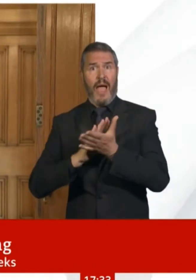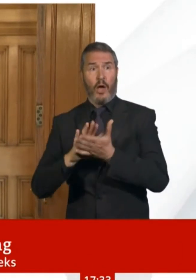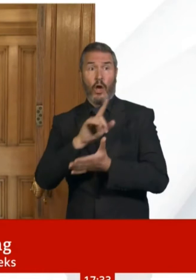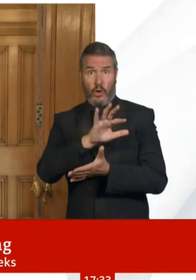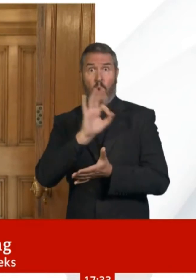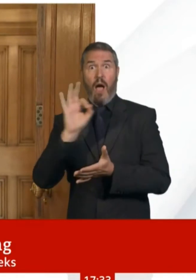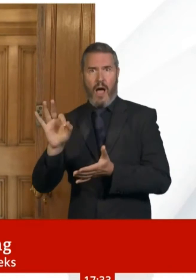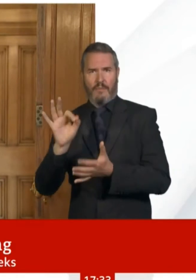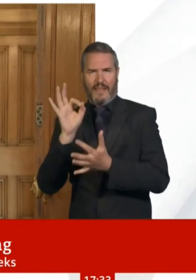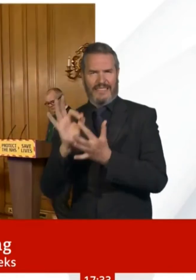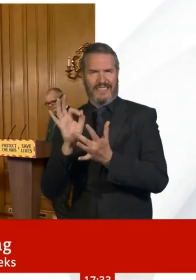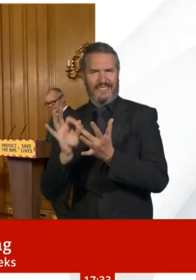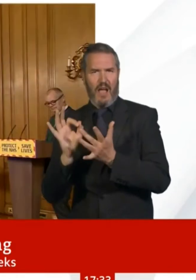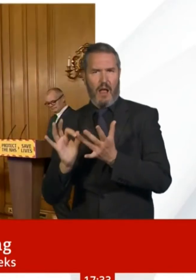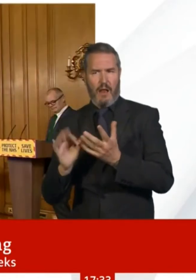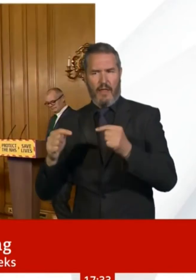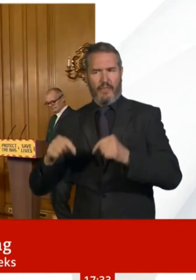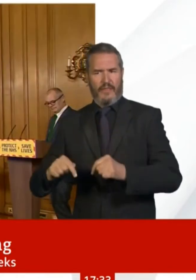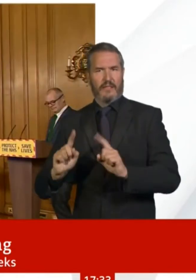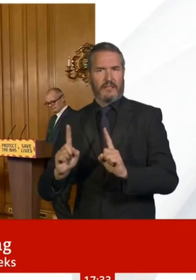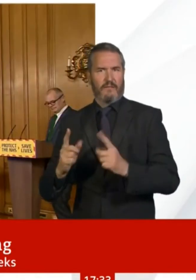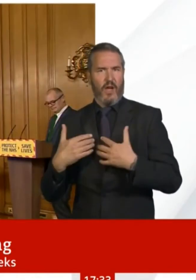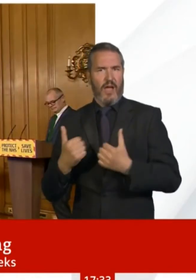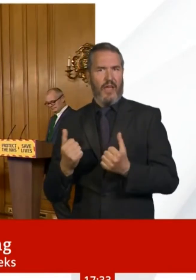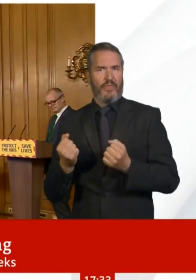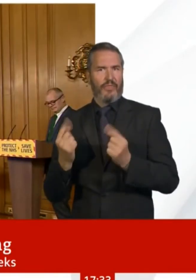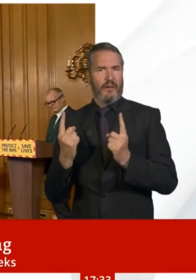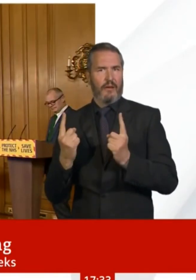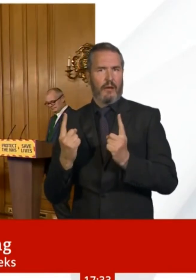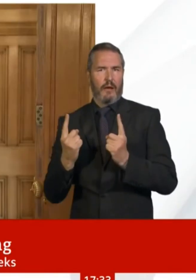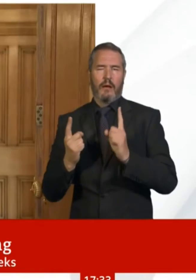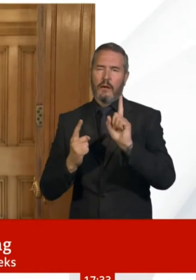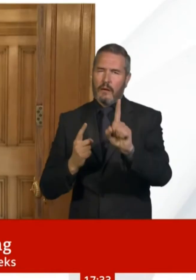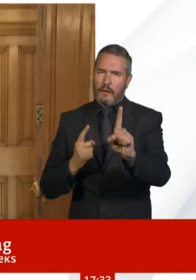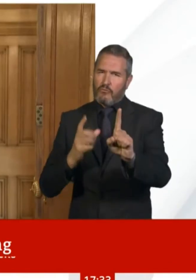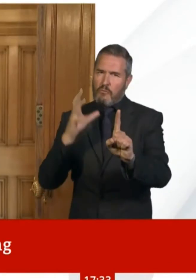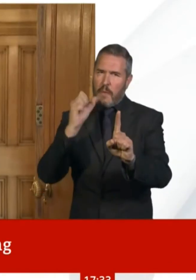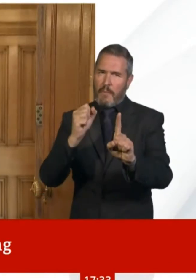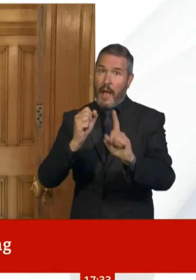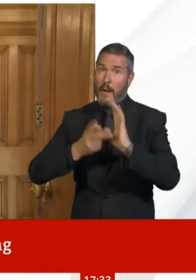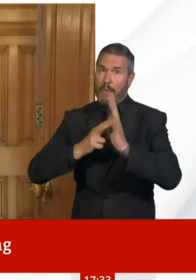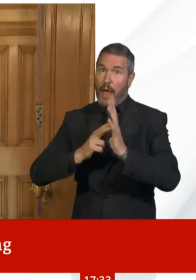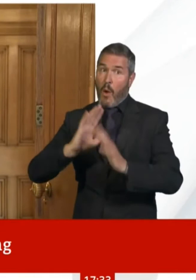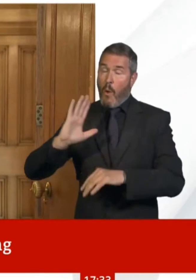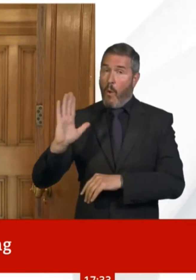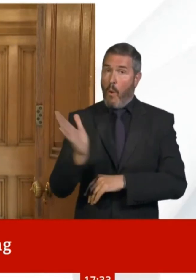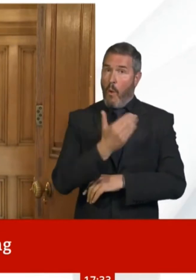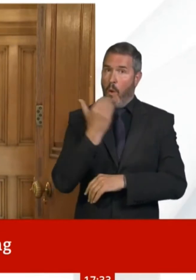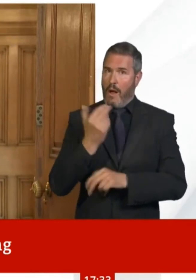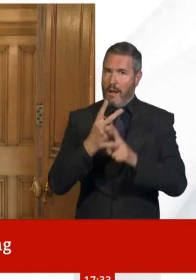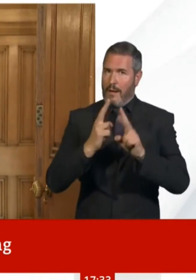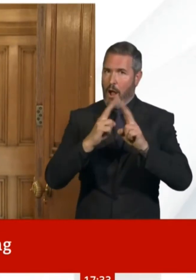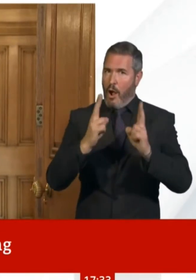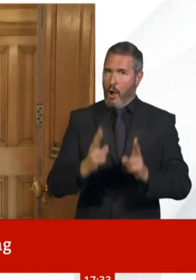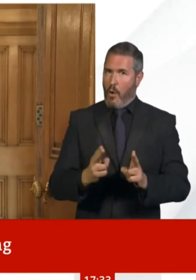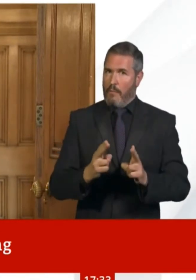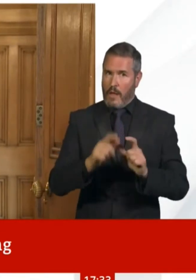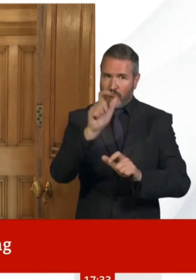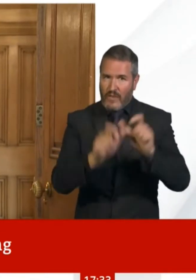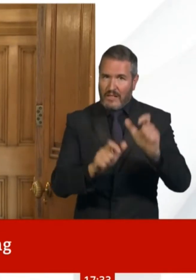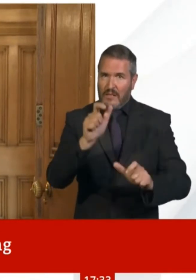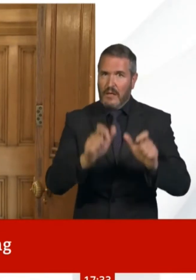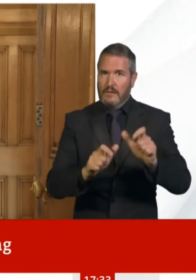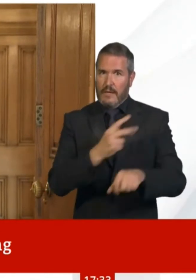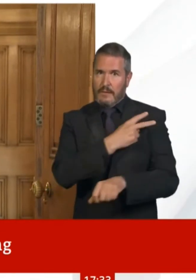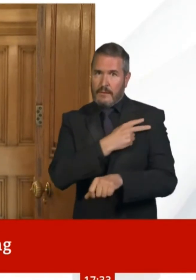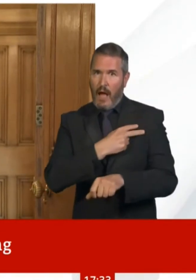particular what's the detail of what we're doing. That the plan was to make sure that all care home residents and staff with symptoms will be tested,